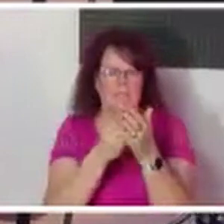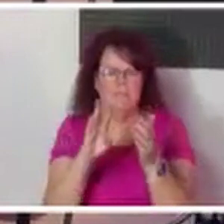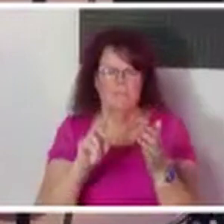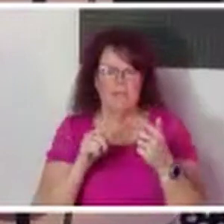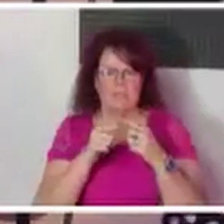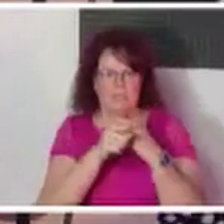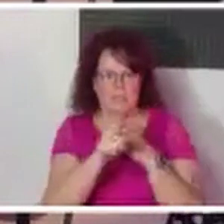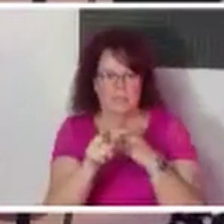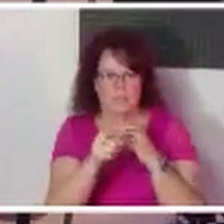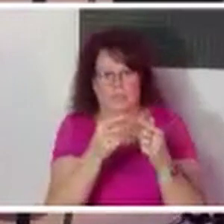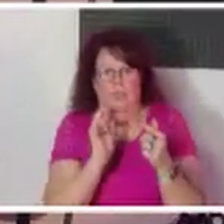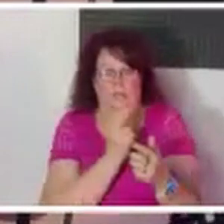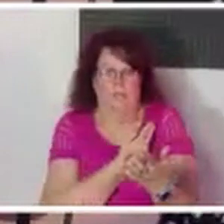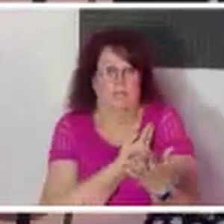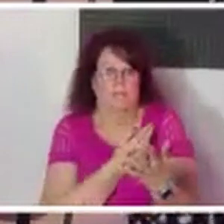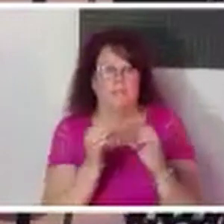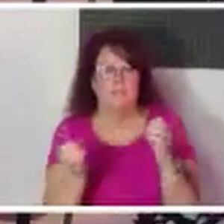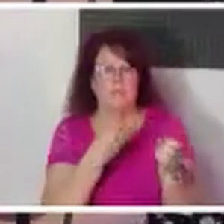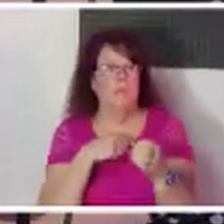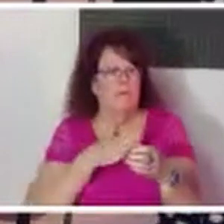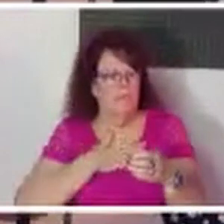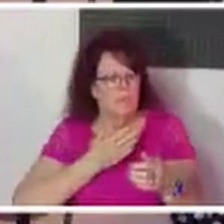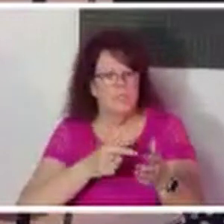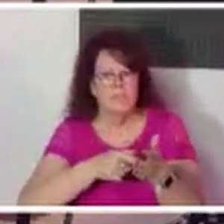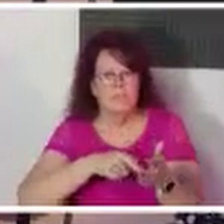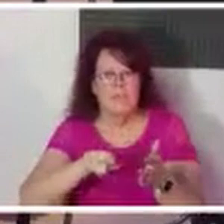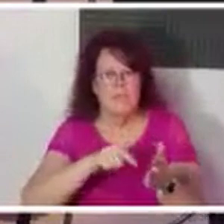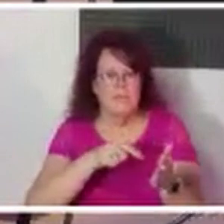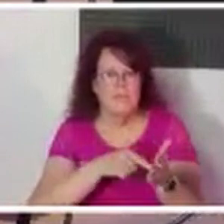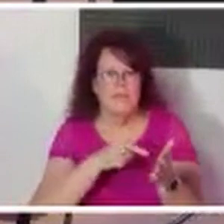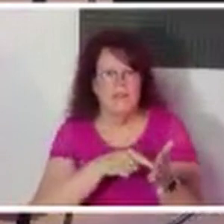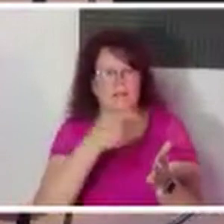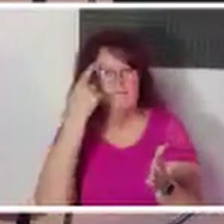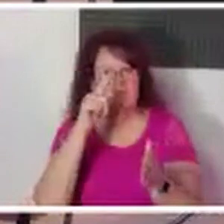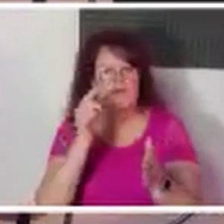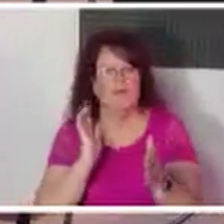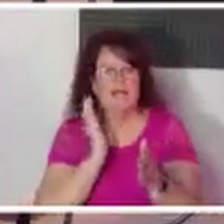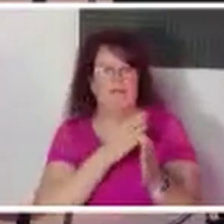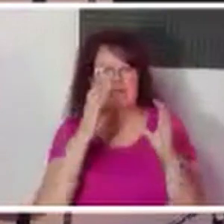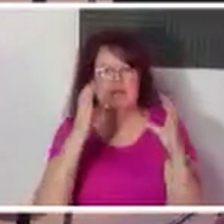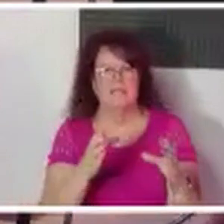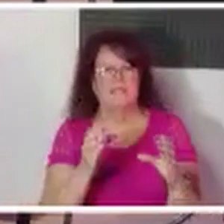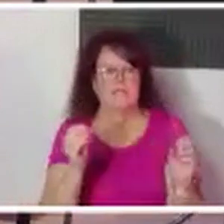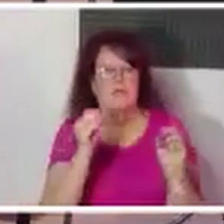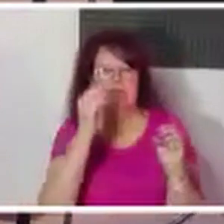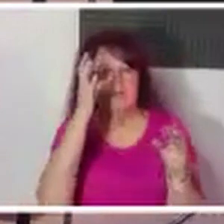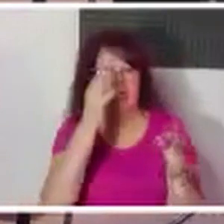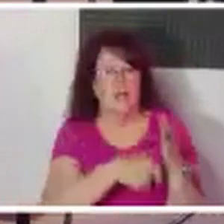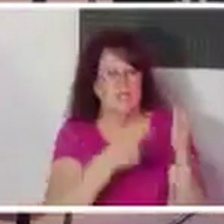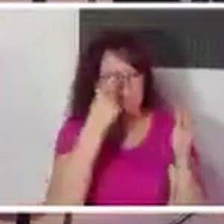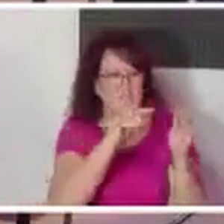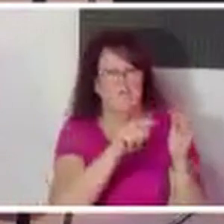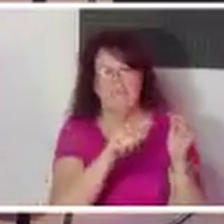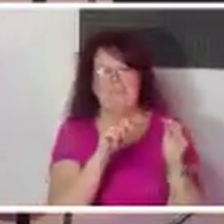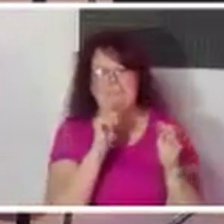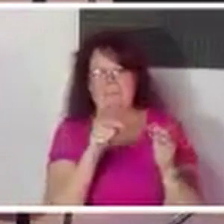an organization are willing to post bail on behalf of our clients at no cost to them. So rather than